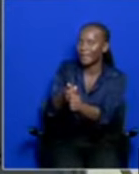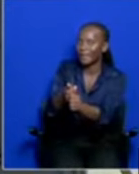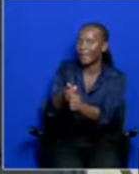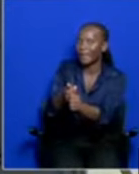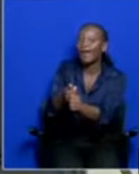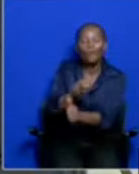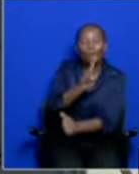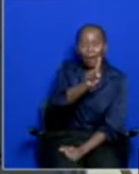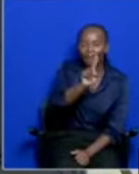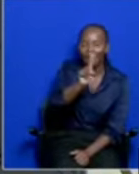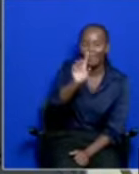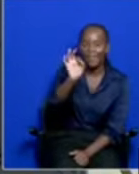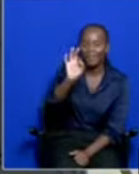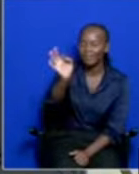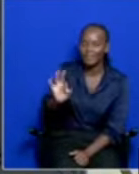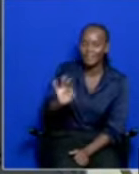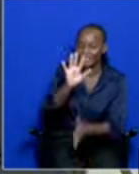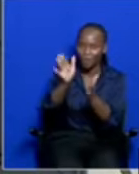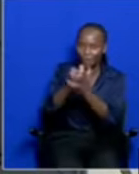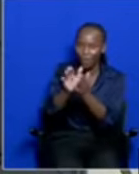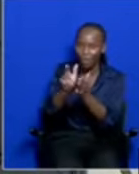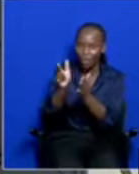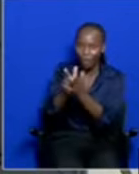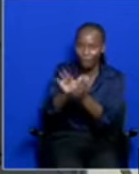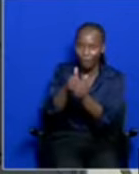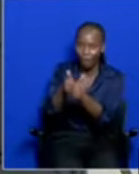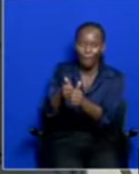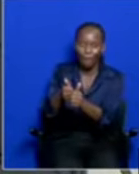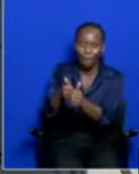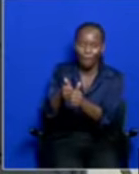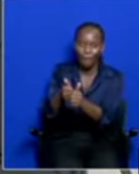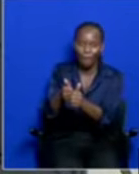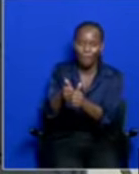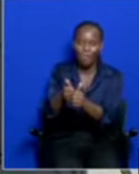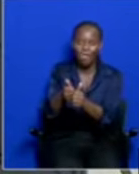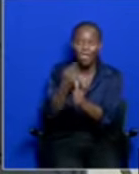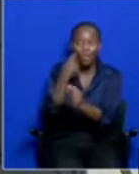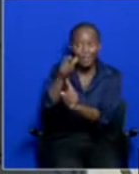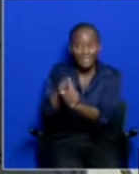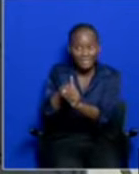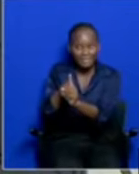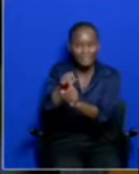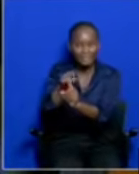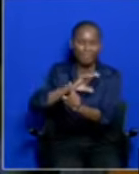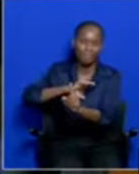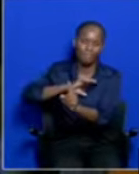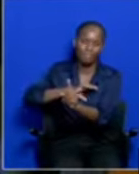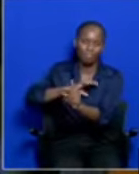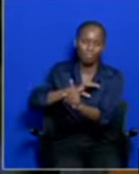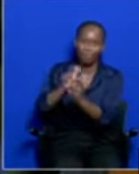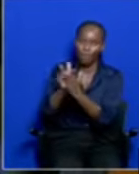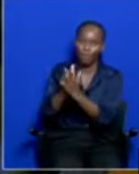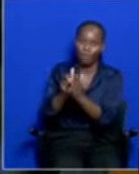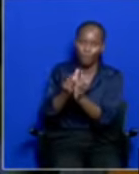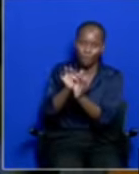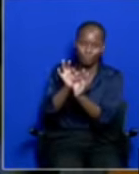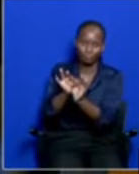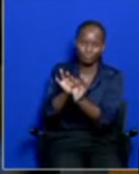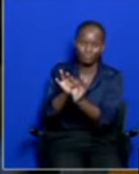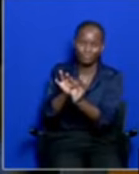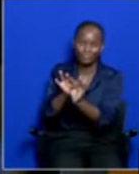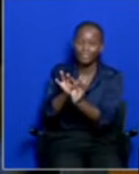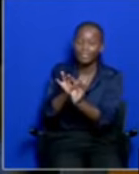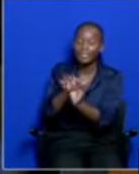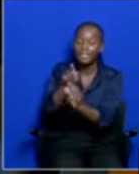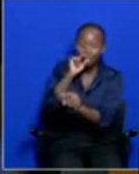where the witness will be comfortable and they won't be forced, it will be